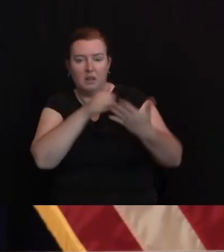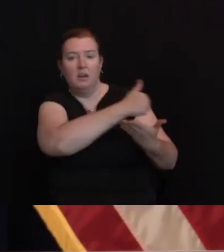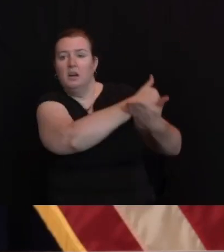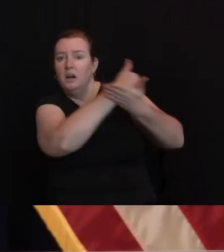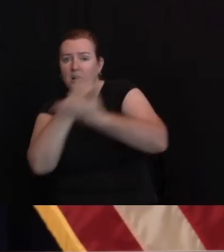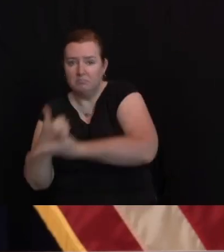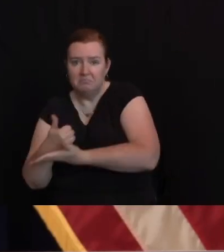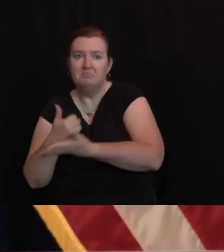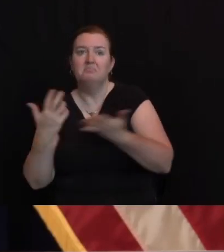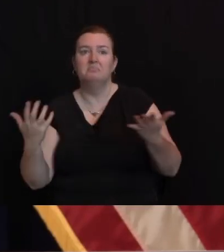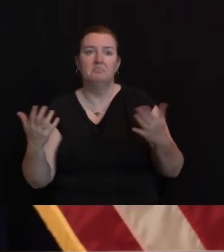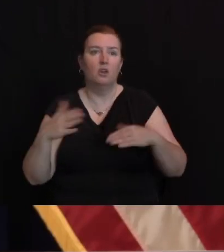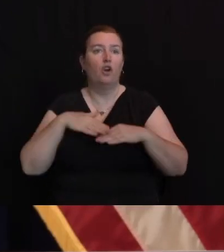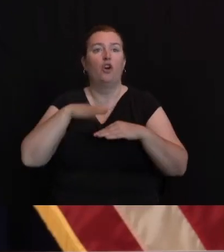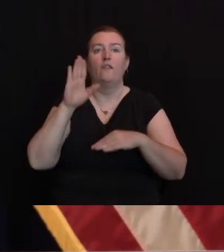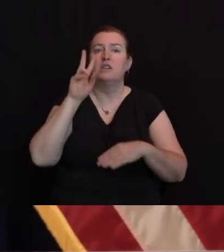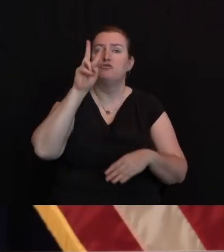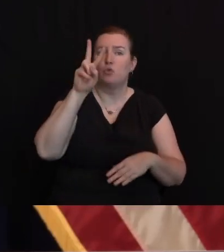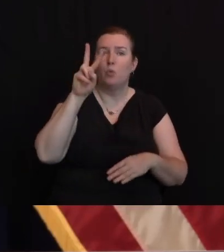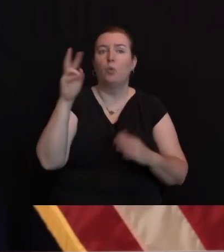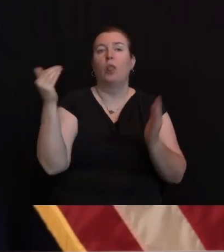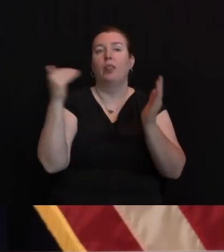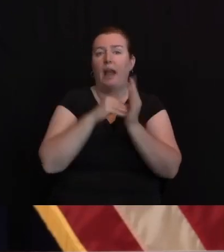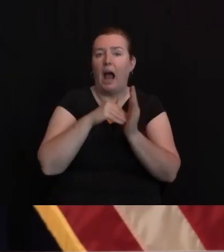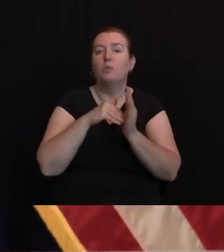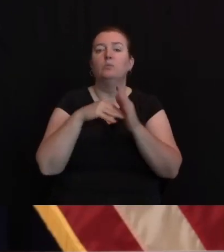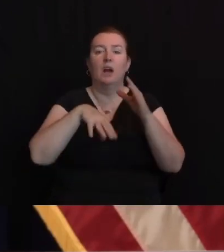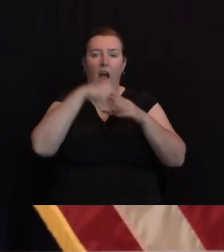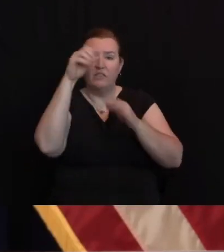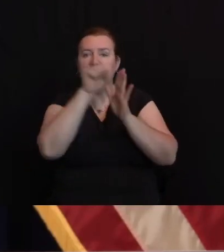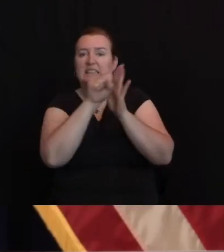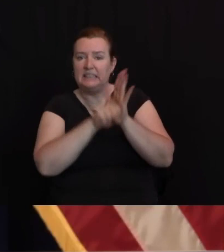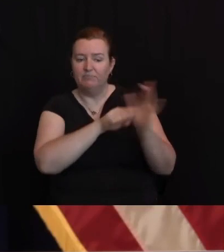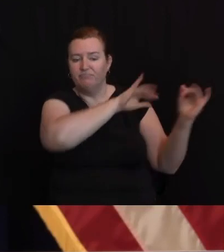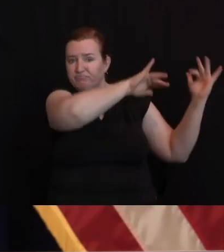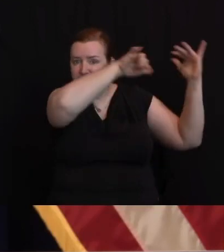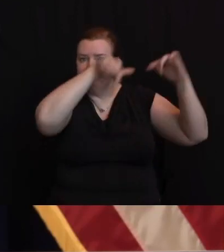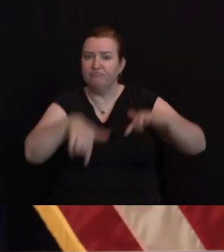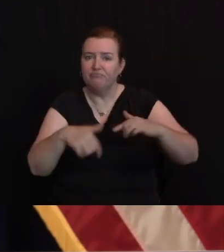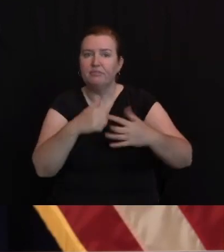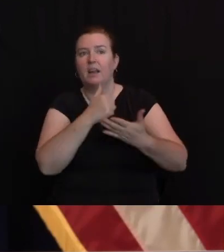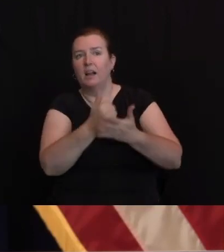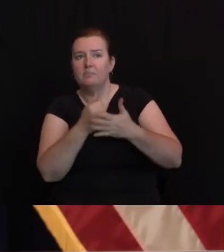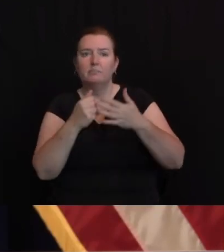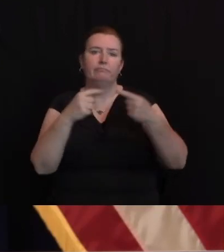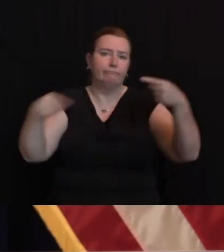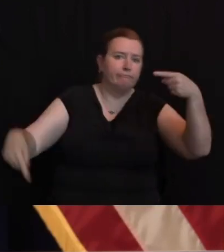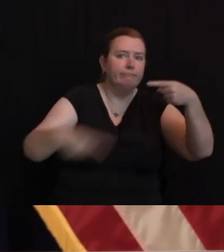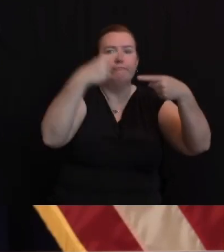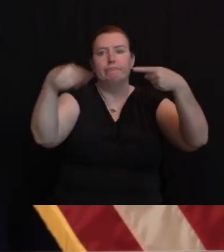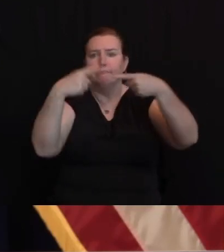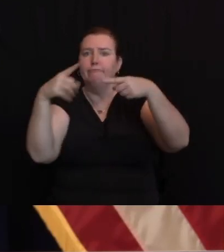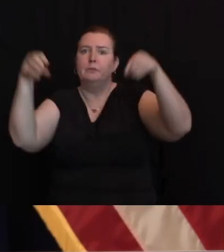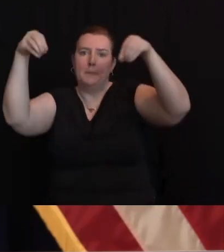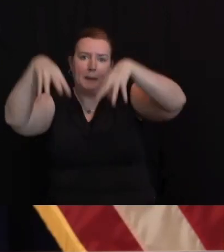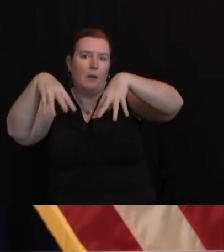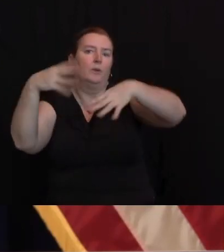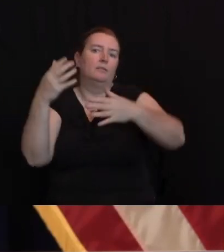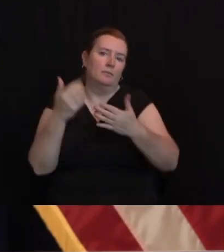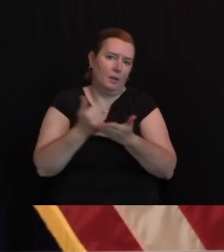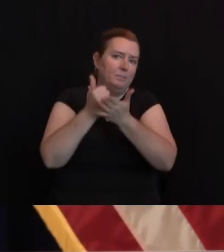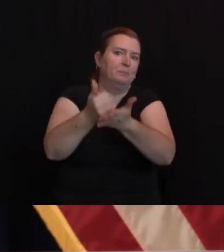2,000 out-of-state crews who are assisting in the restoration process. Part of the problem here